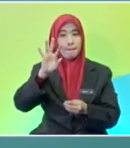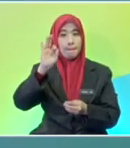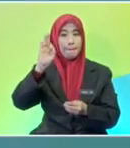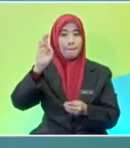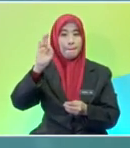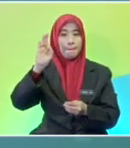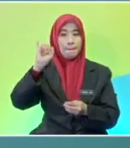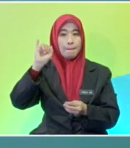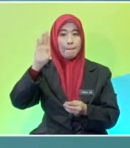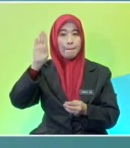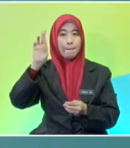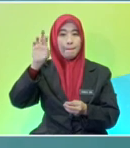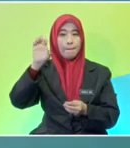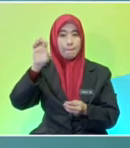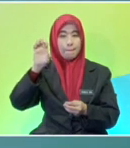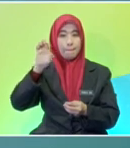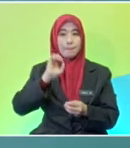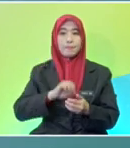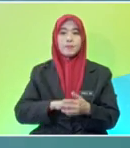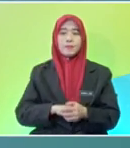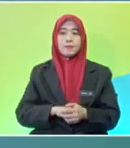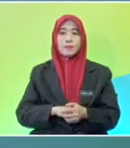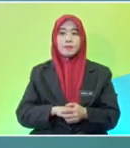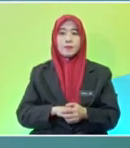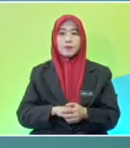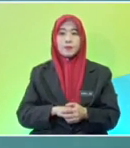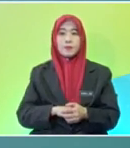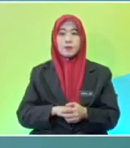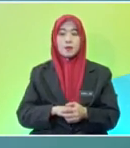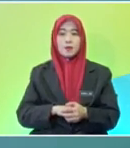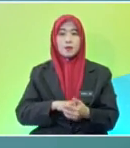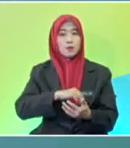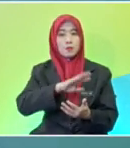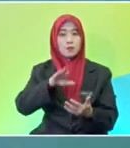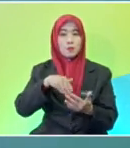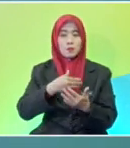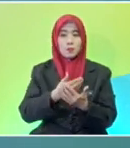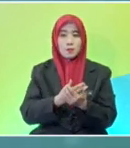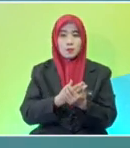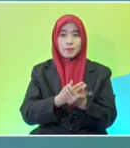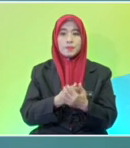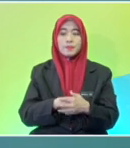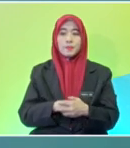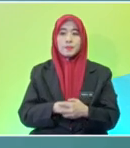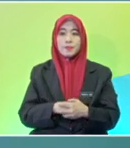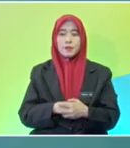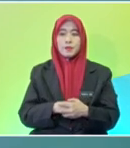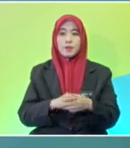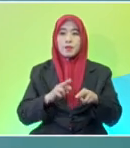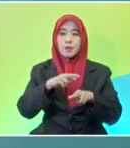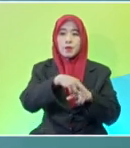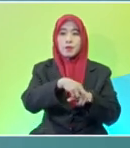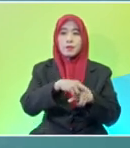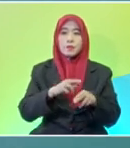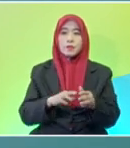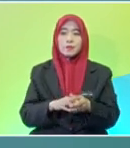right? Fiber prevents constipation. Uh-huh. They're all going down. Just now we read the down one. Okay, across. Mm-hmm.